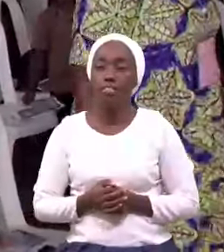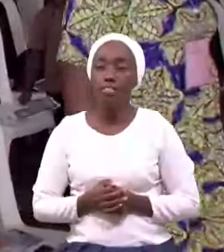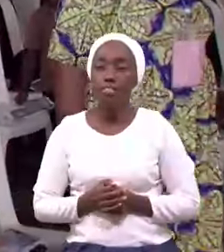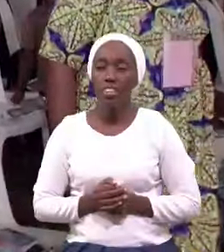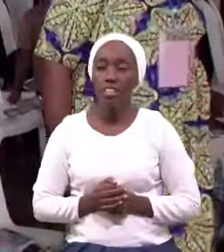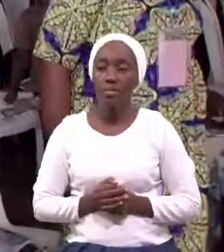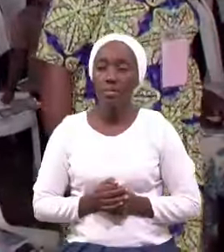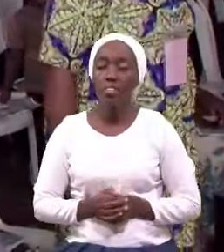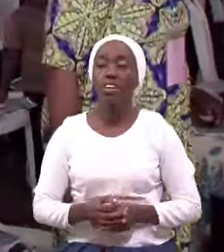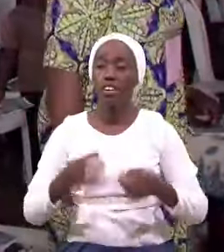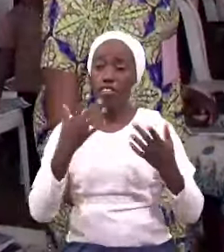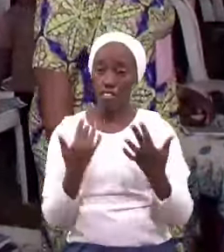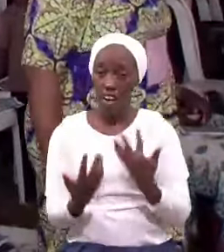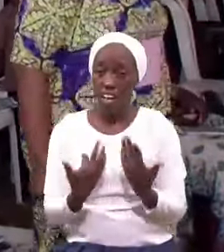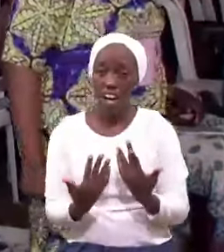Fire,